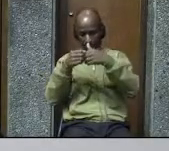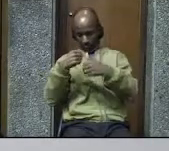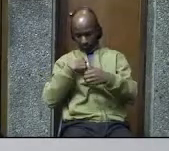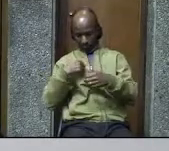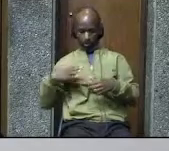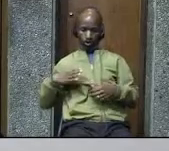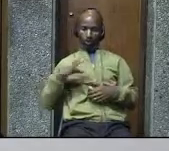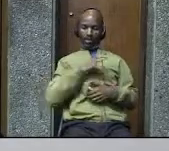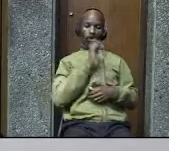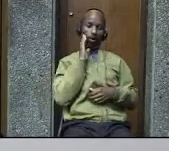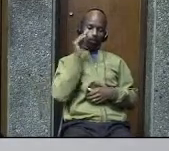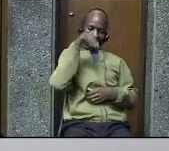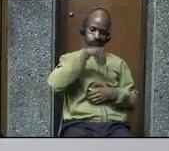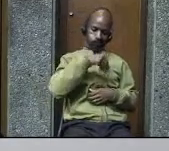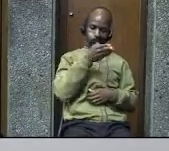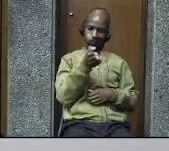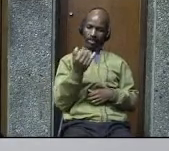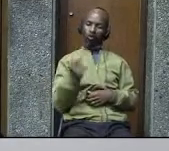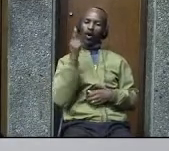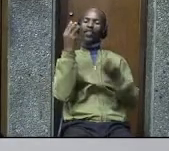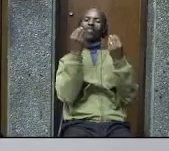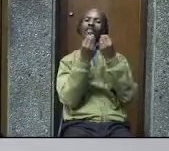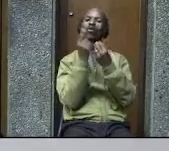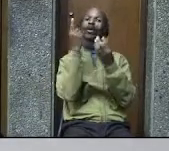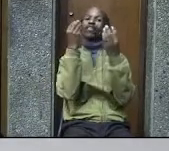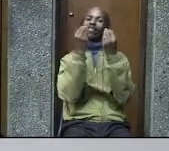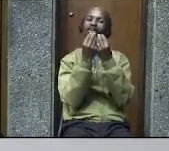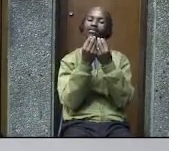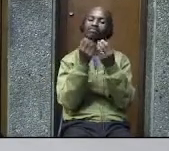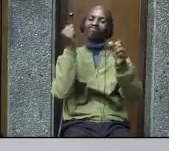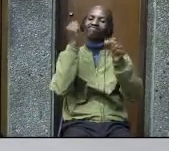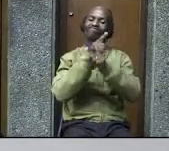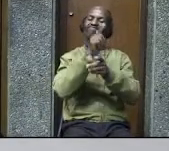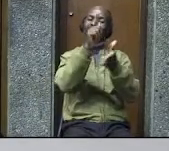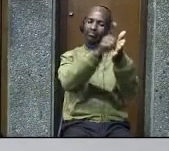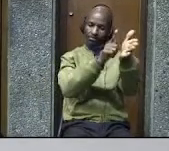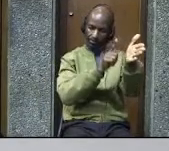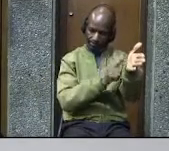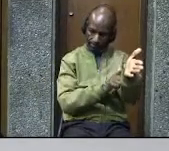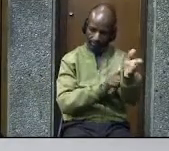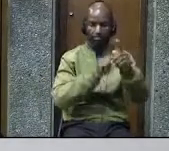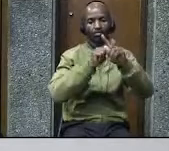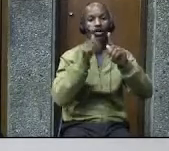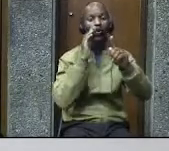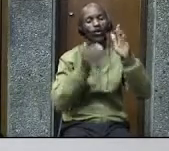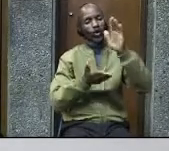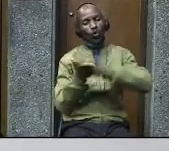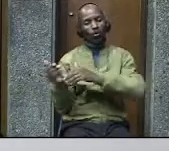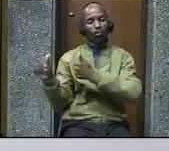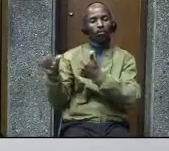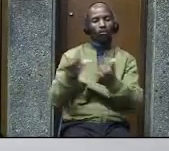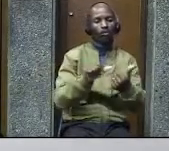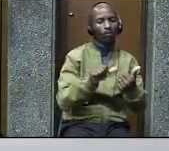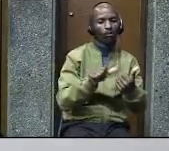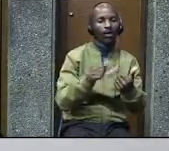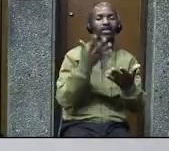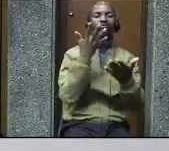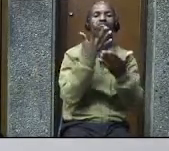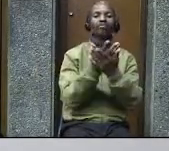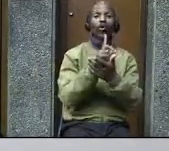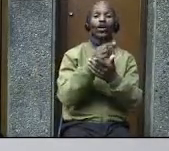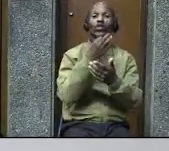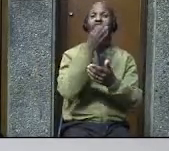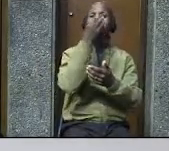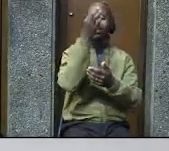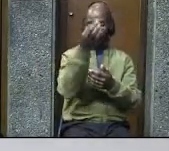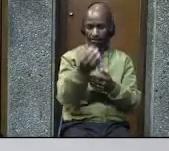committee. But when we're here, we're one thing and one thing only, which is Gauteng Legislature. But when we go back and deliberate on what you